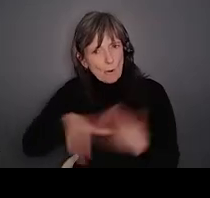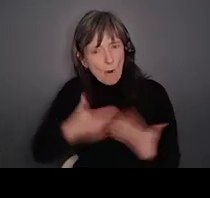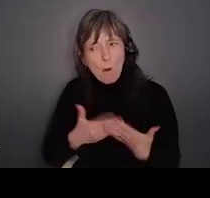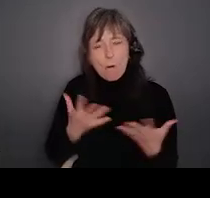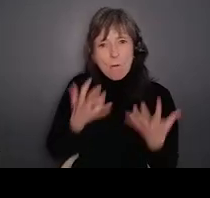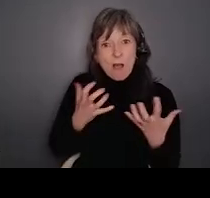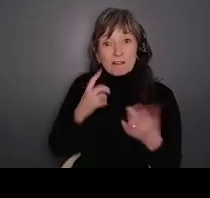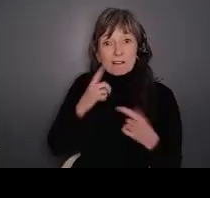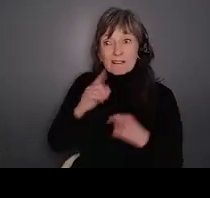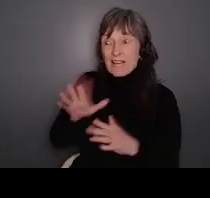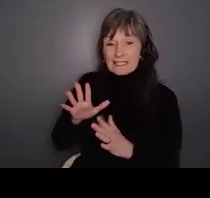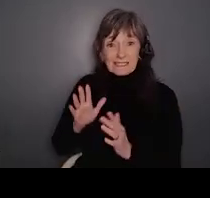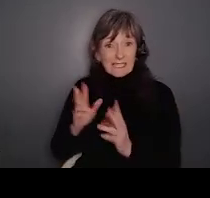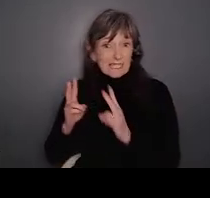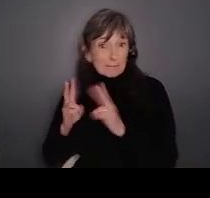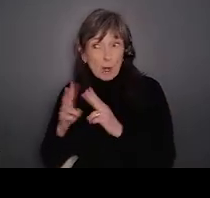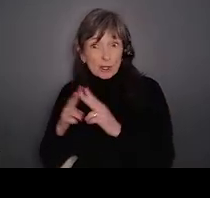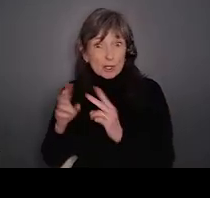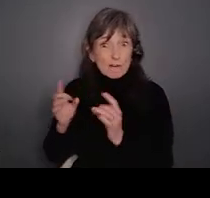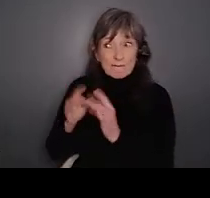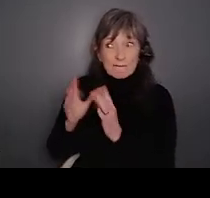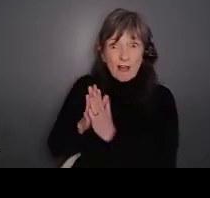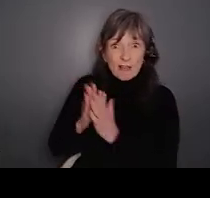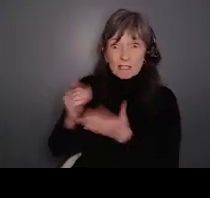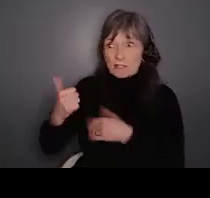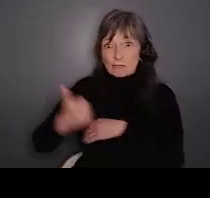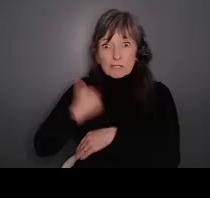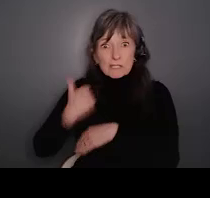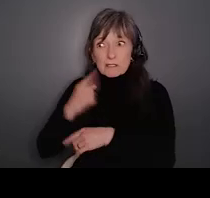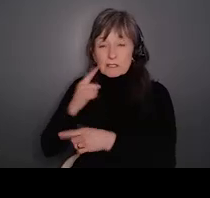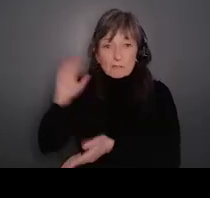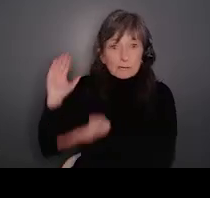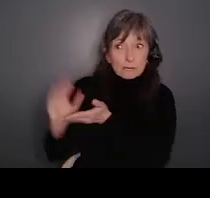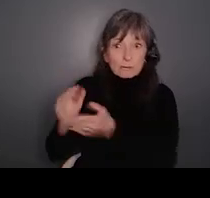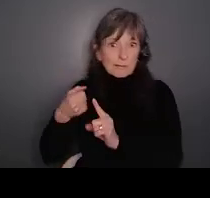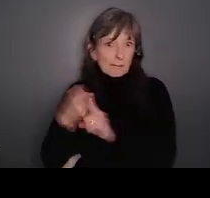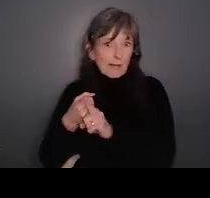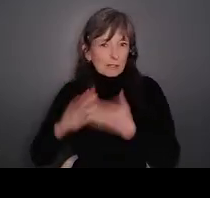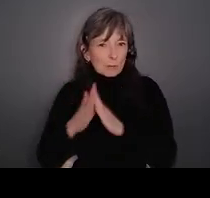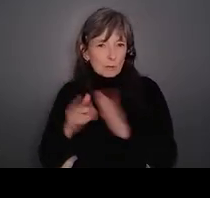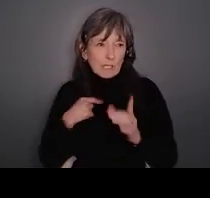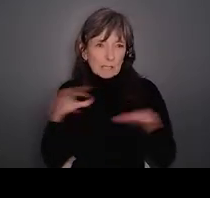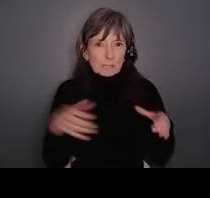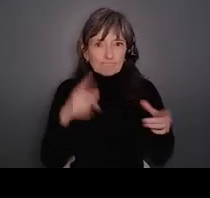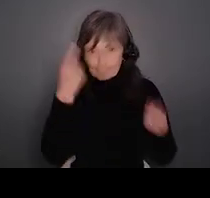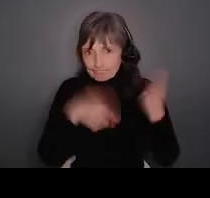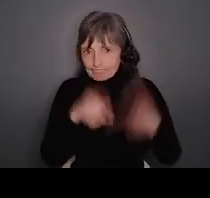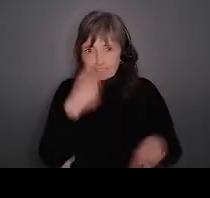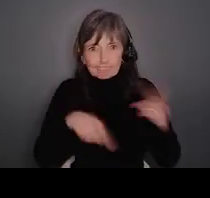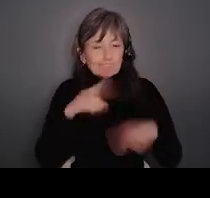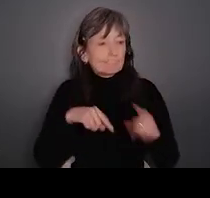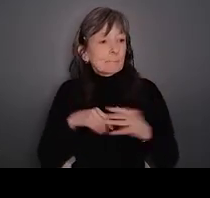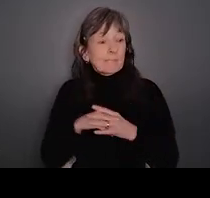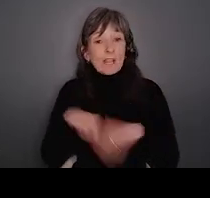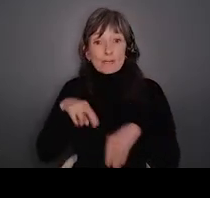partner violence risks and the impact of intimate partner violence in our community. And the majority of the referrals to this